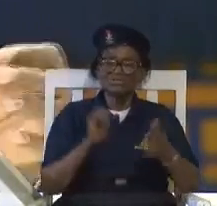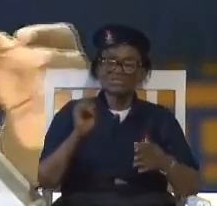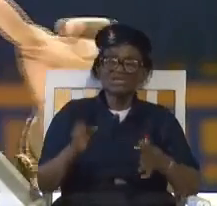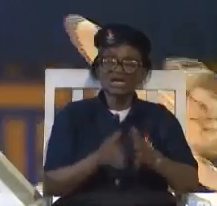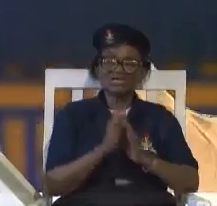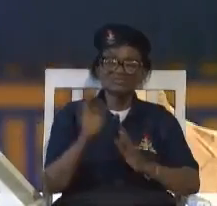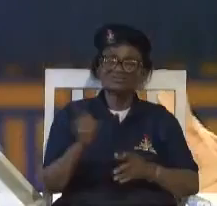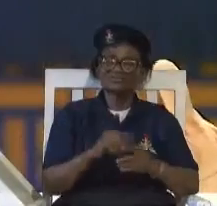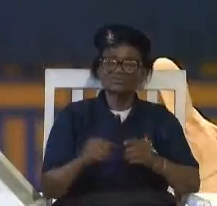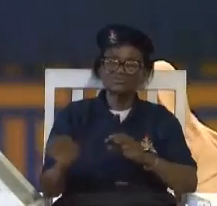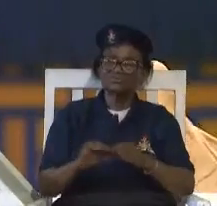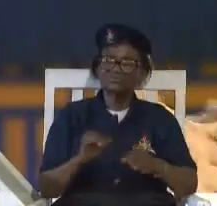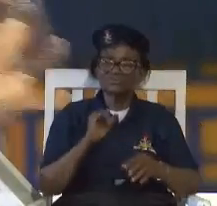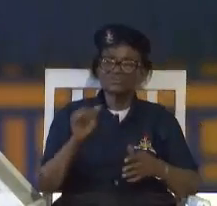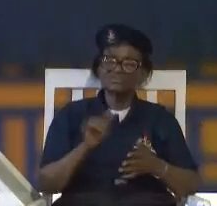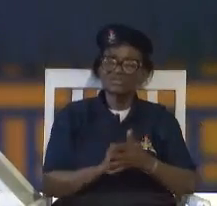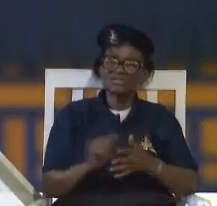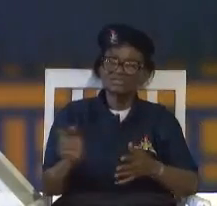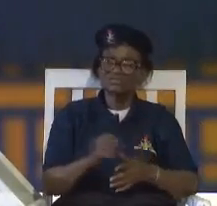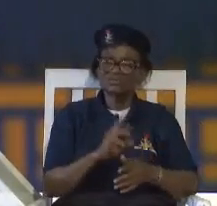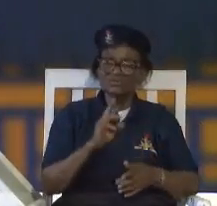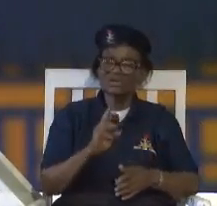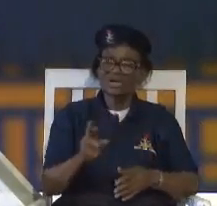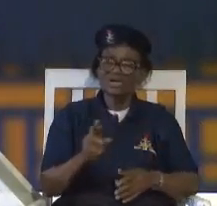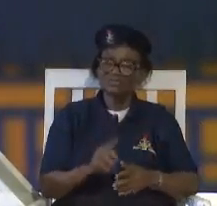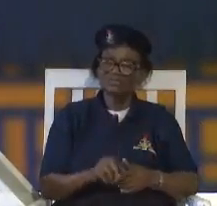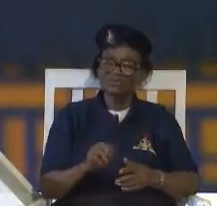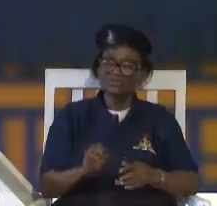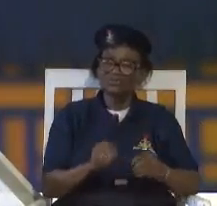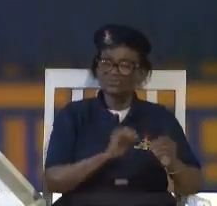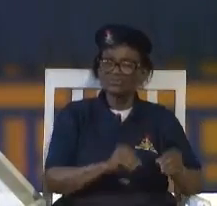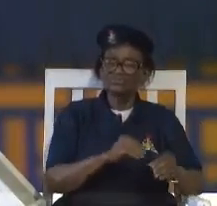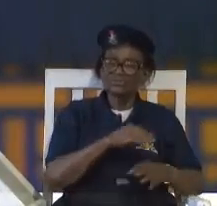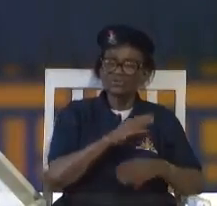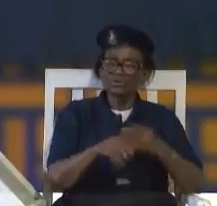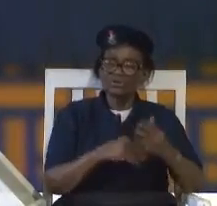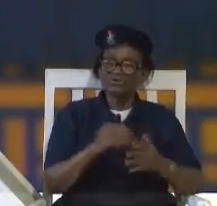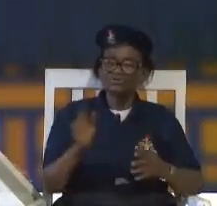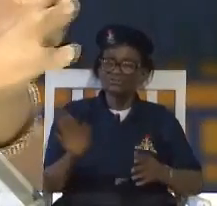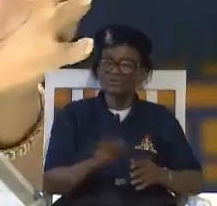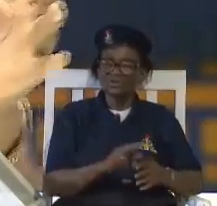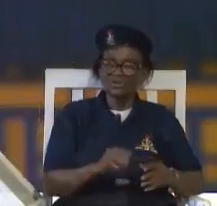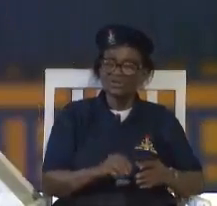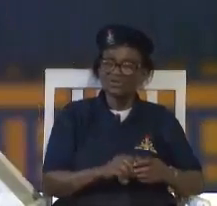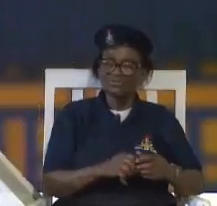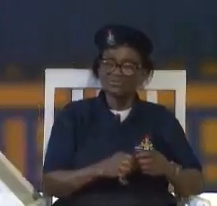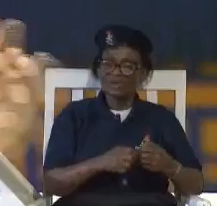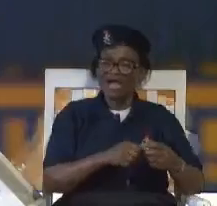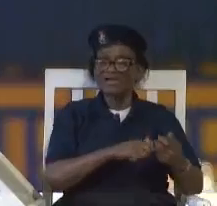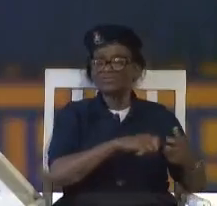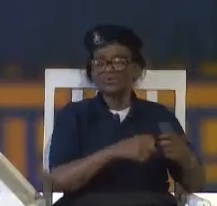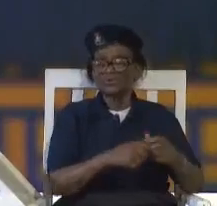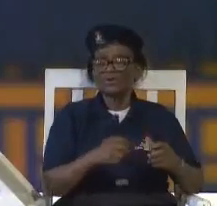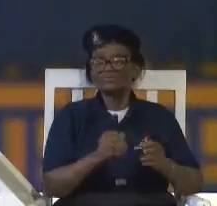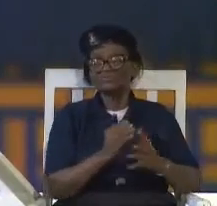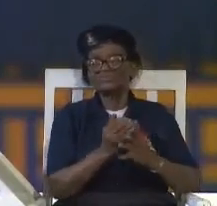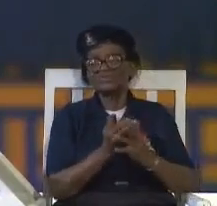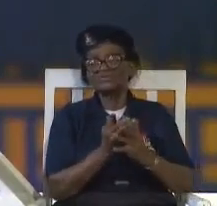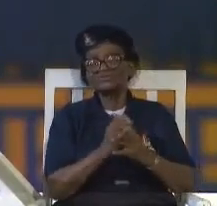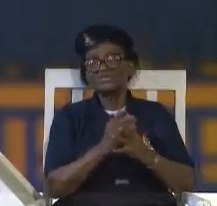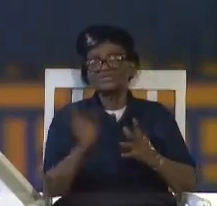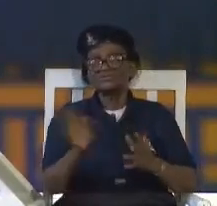is that you are to put all your problems between your two hands and jam the hand together.